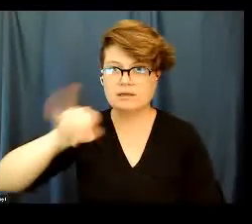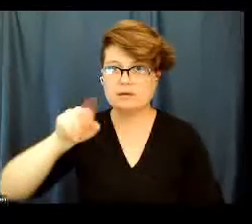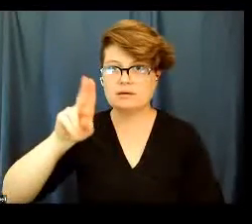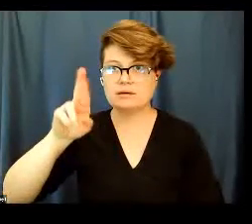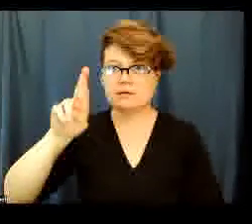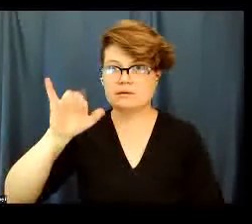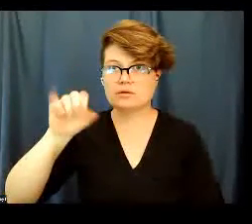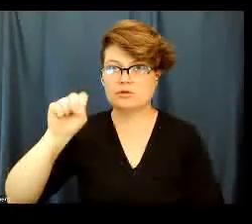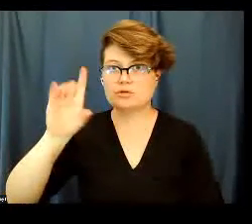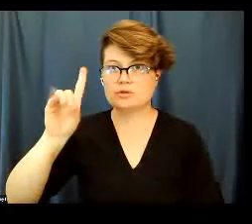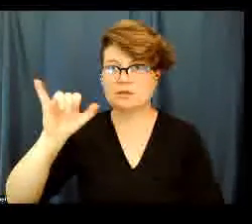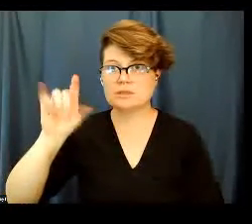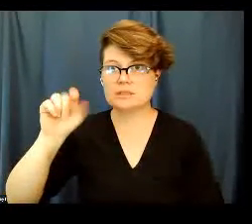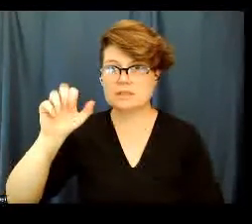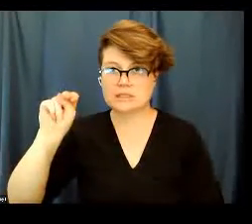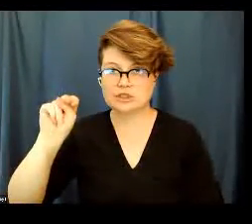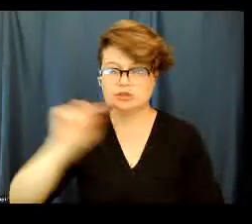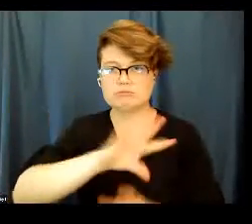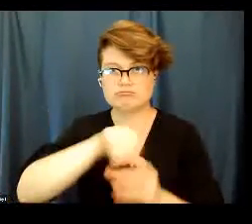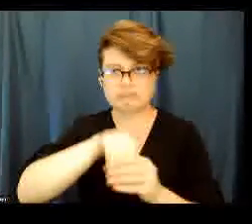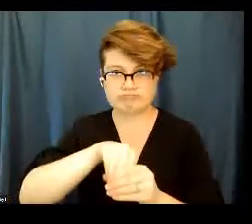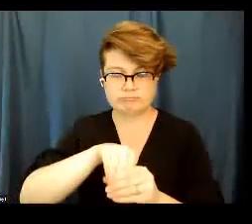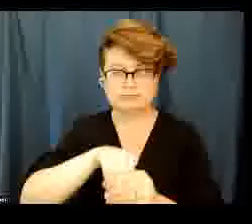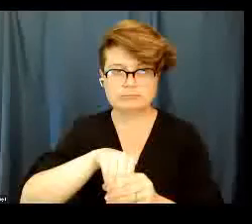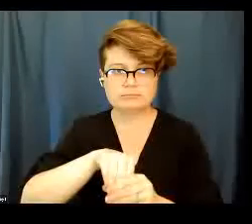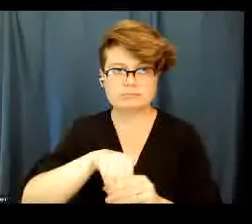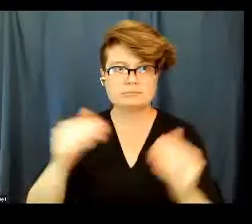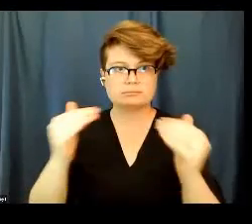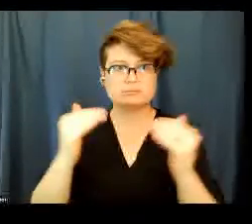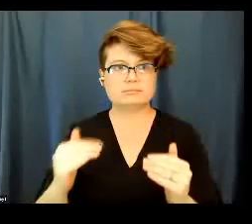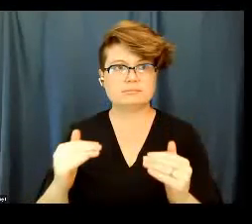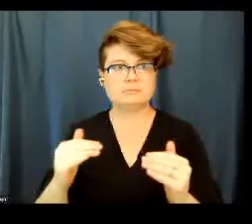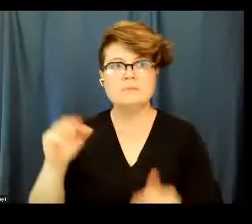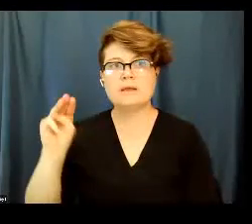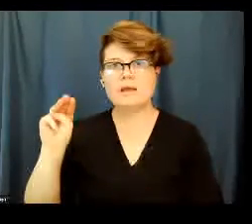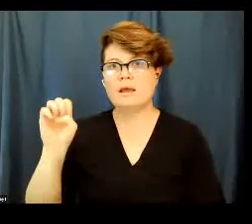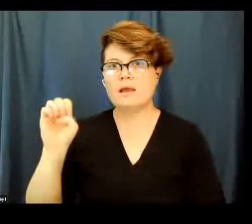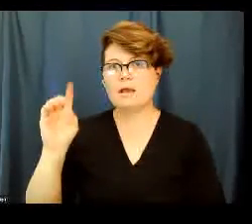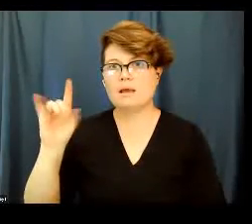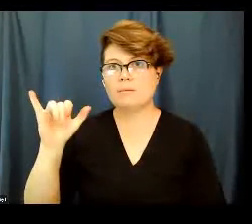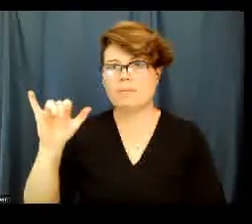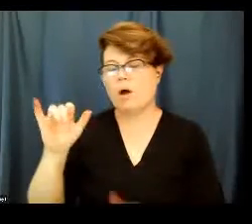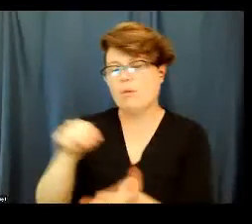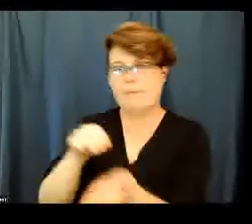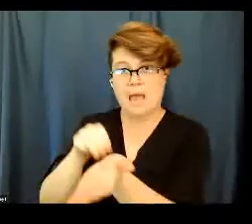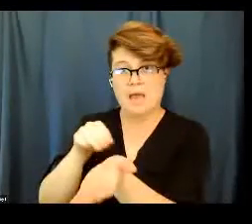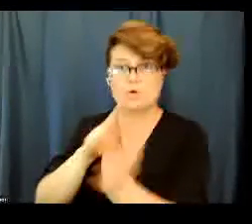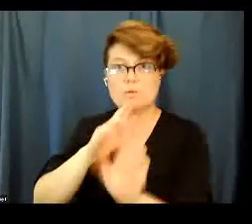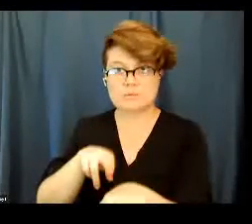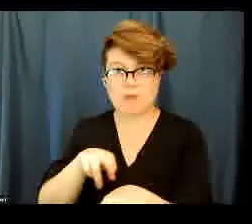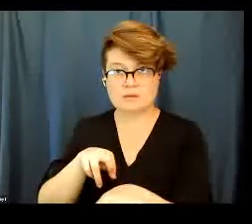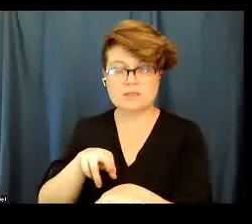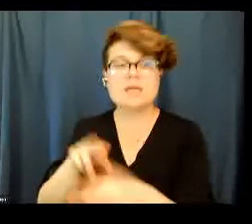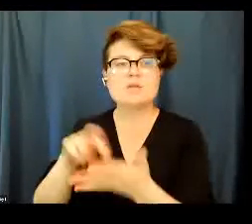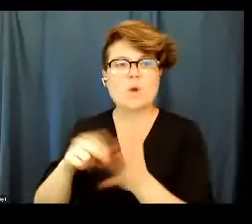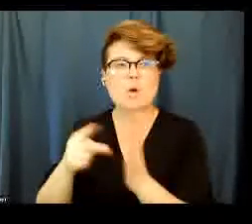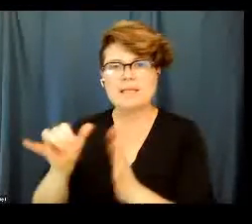attend. We're also going to want medical response, and this will be including the forensic